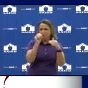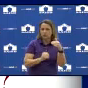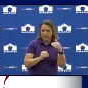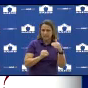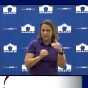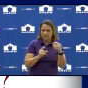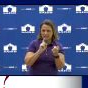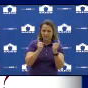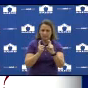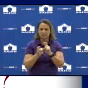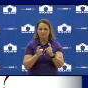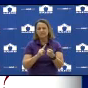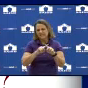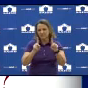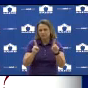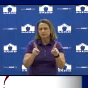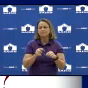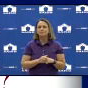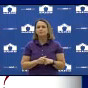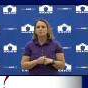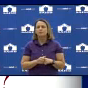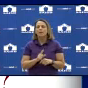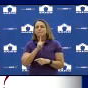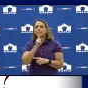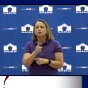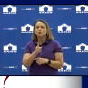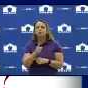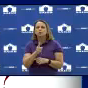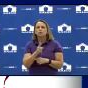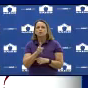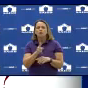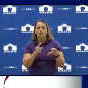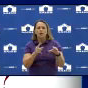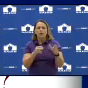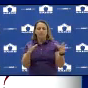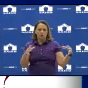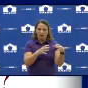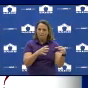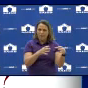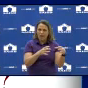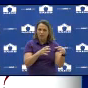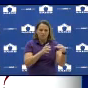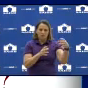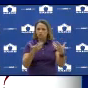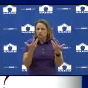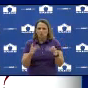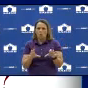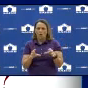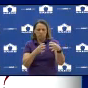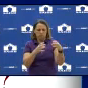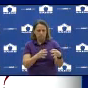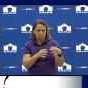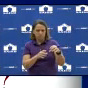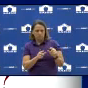in population variance. We have to make sure that the single member districts are compact and contiguous. We don't want to have them